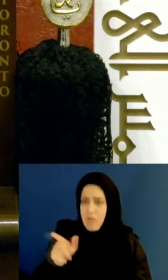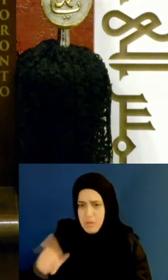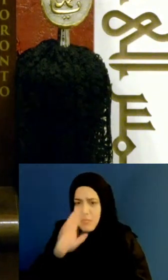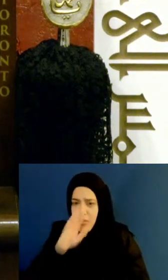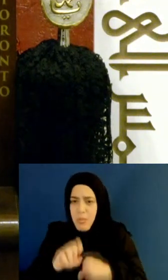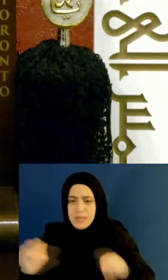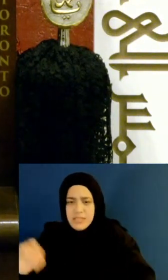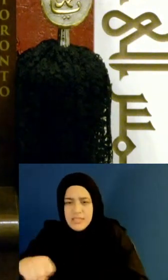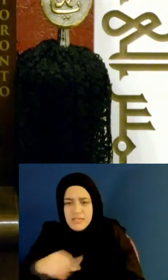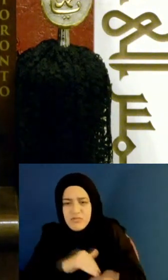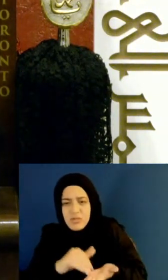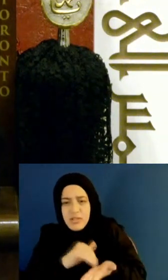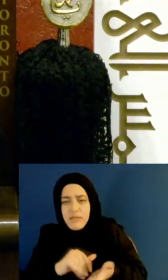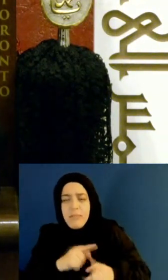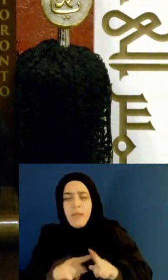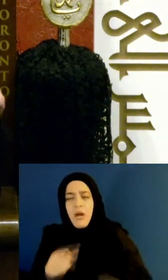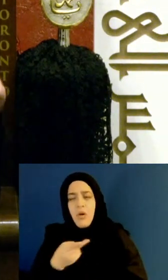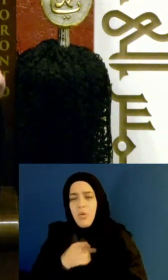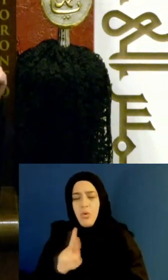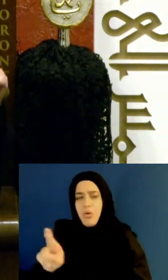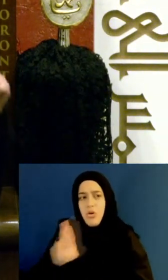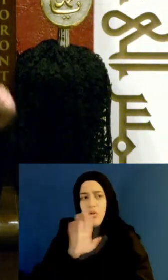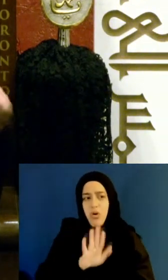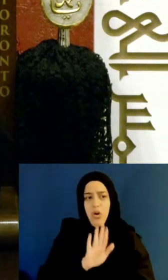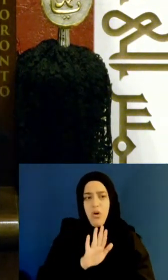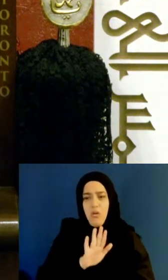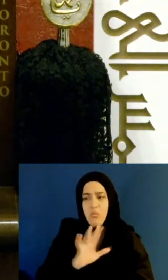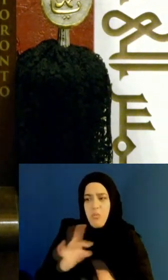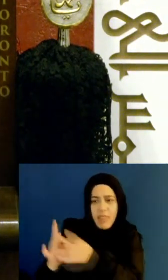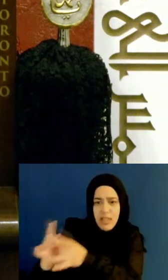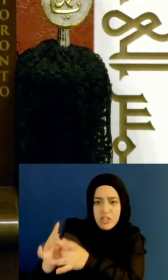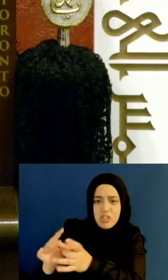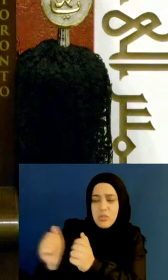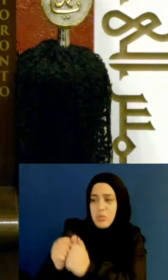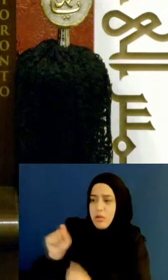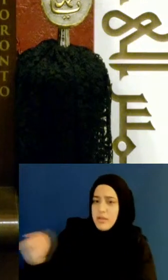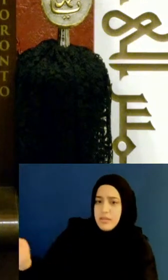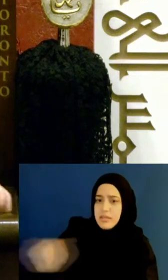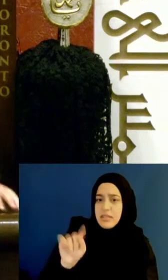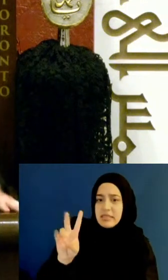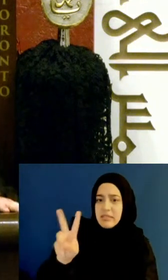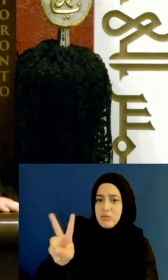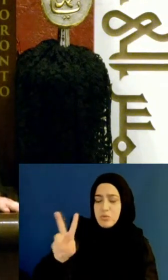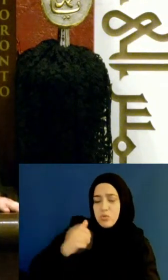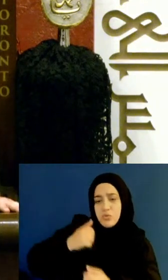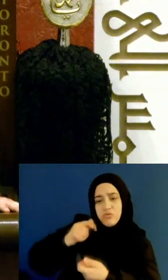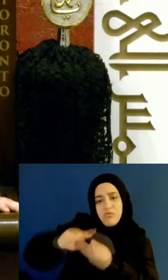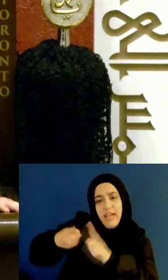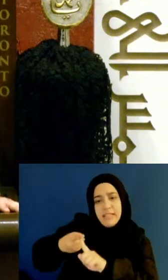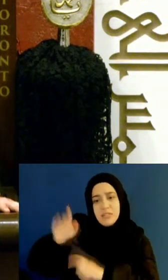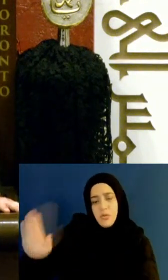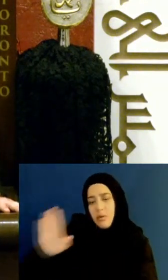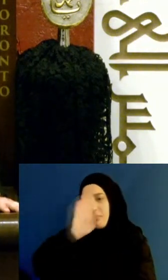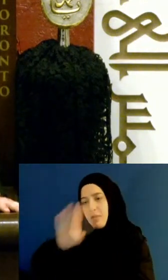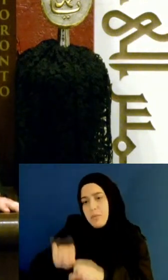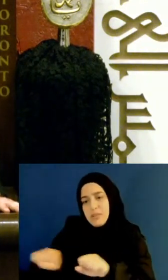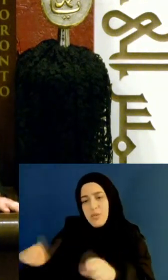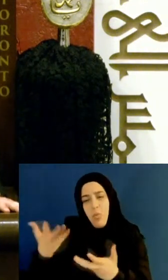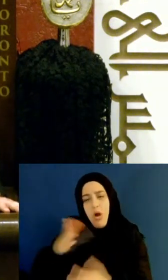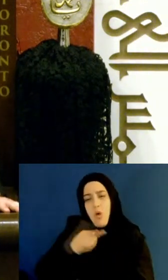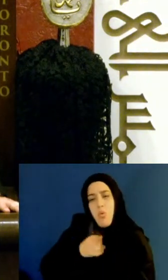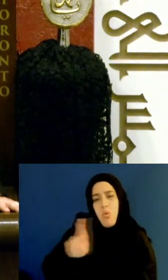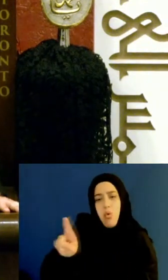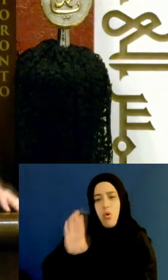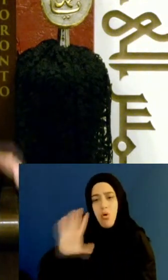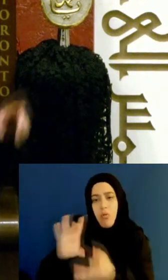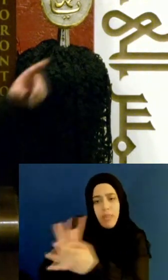Hur's relationship with the other 71 or 72 companions of Imam al-Hussein? You will not find